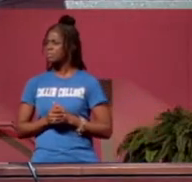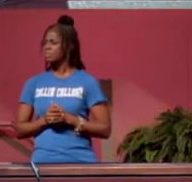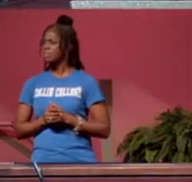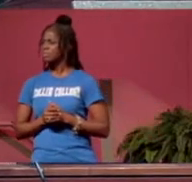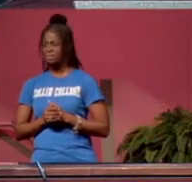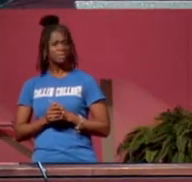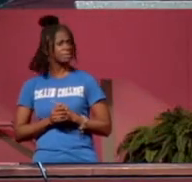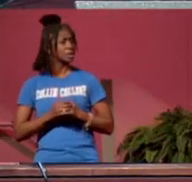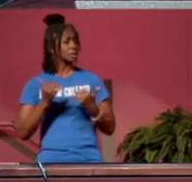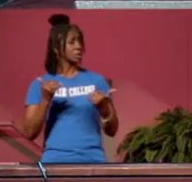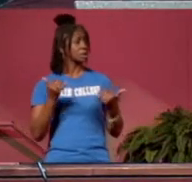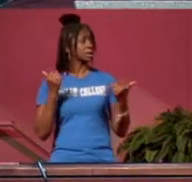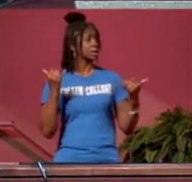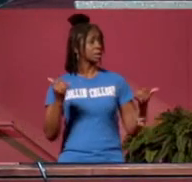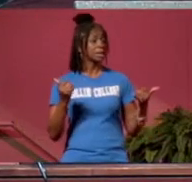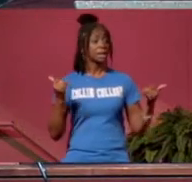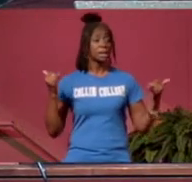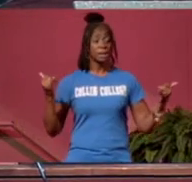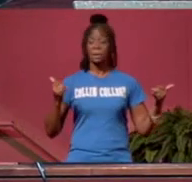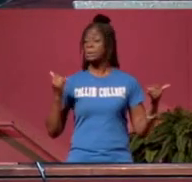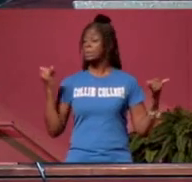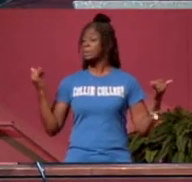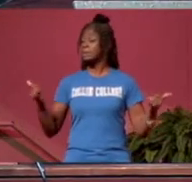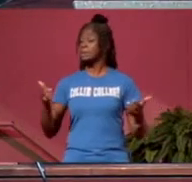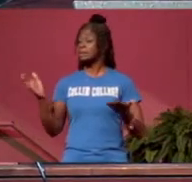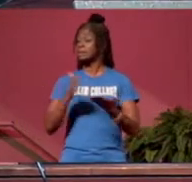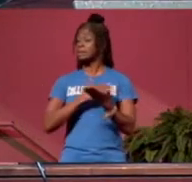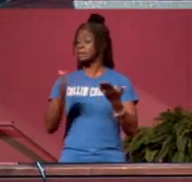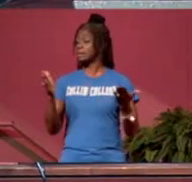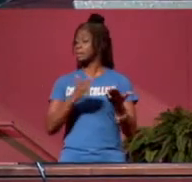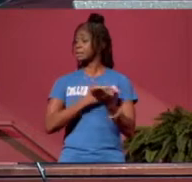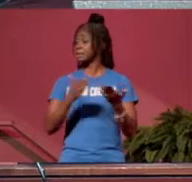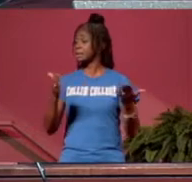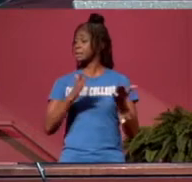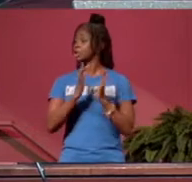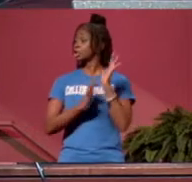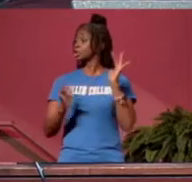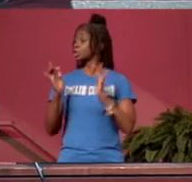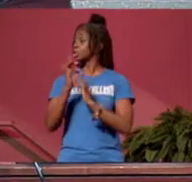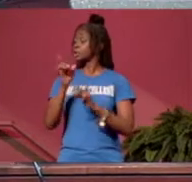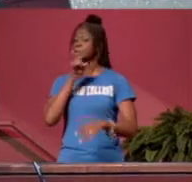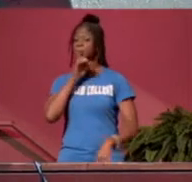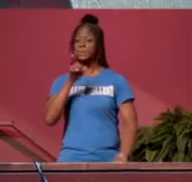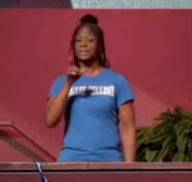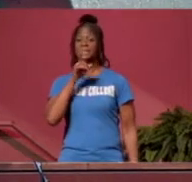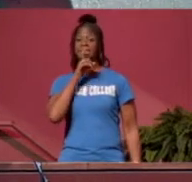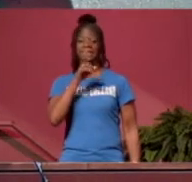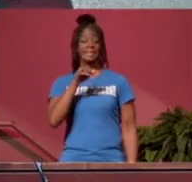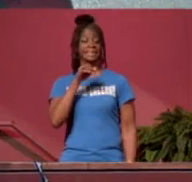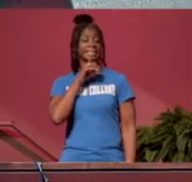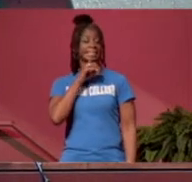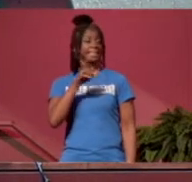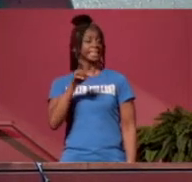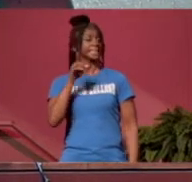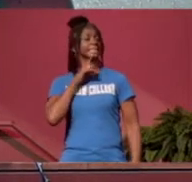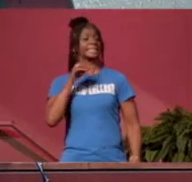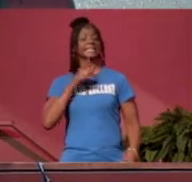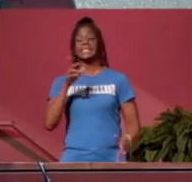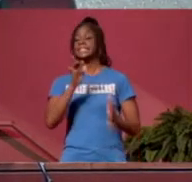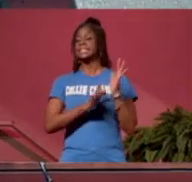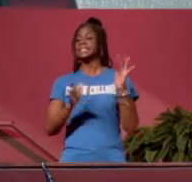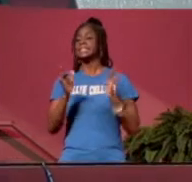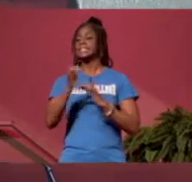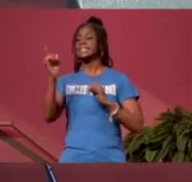is real to me. Come on. Oh, yes. Gives me the victory. Yeah. So many